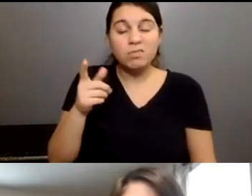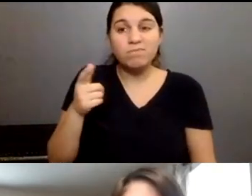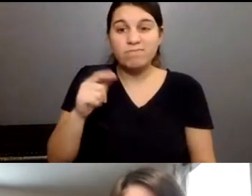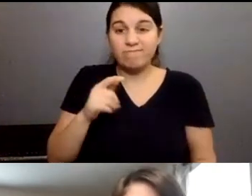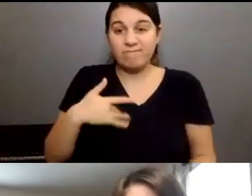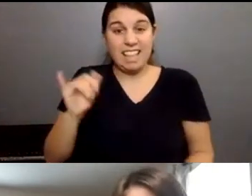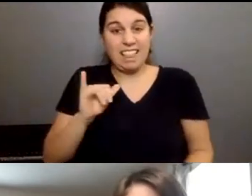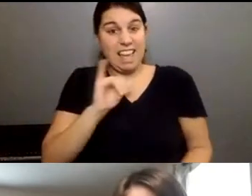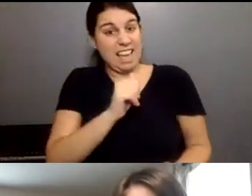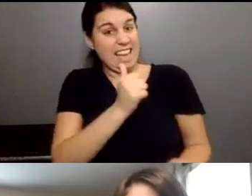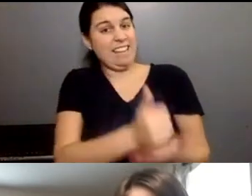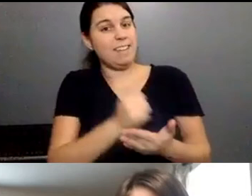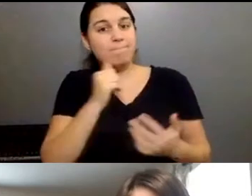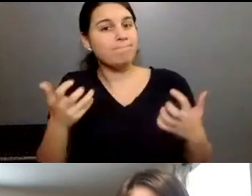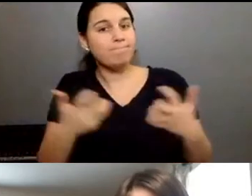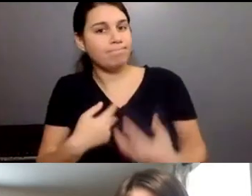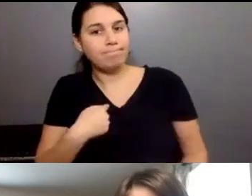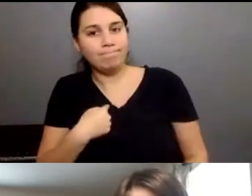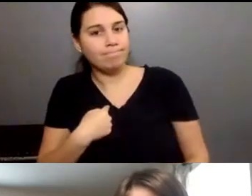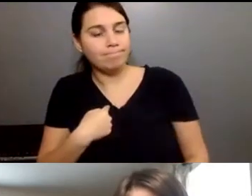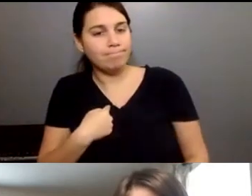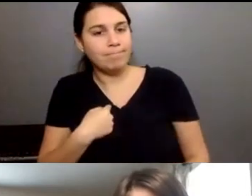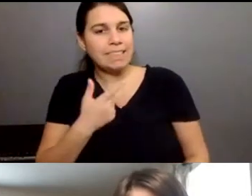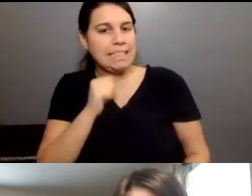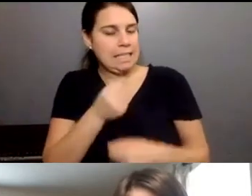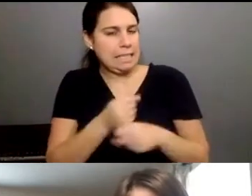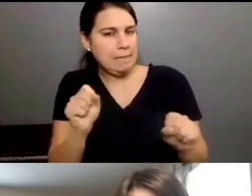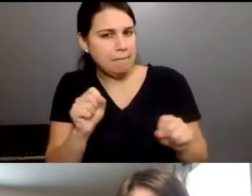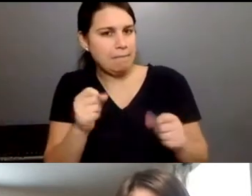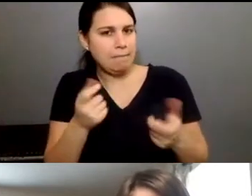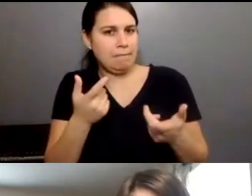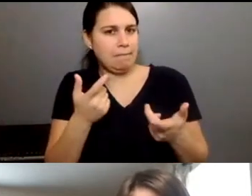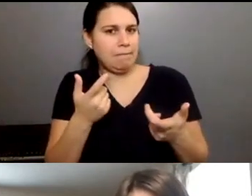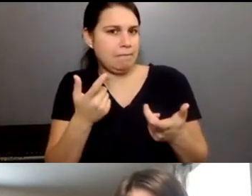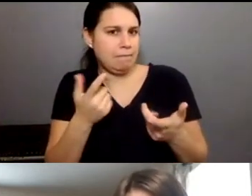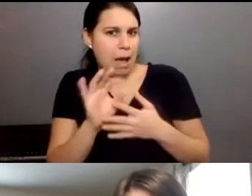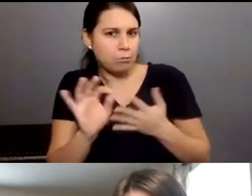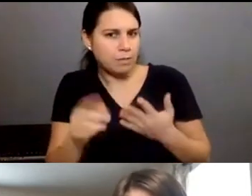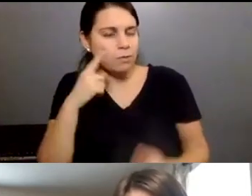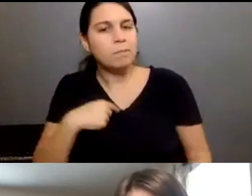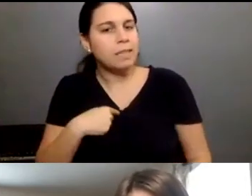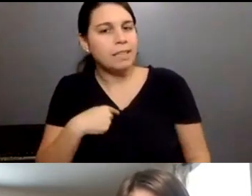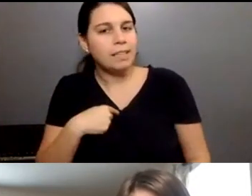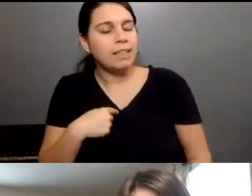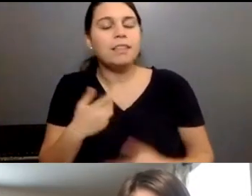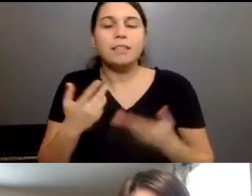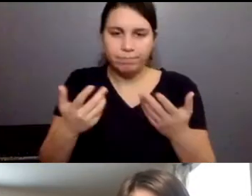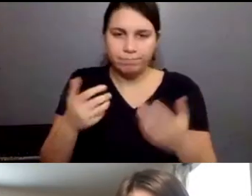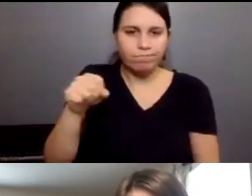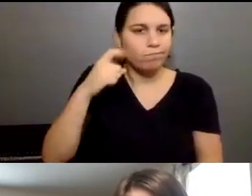intervention fits or matches for them, or that it's a safe or acceptable option. So it is something that